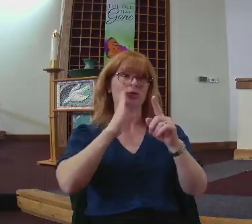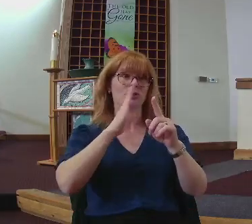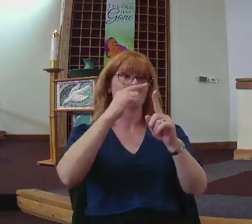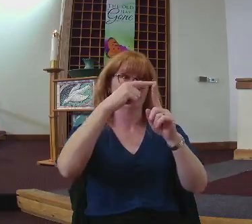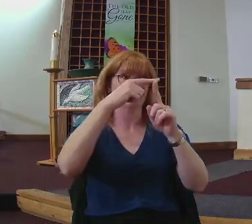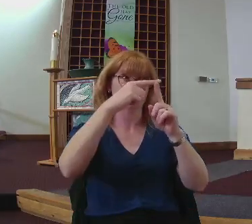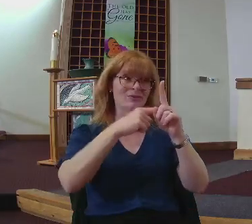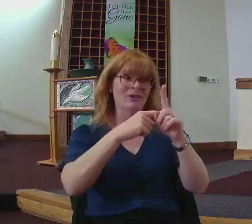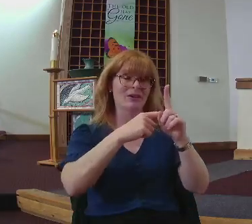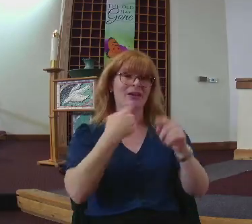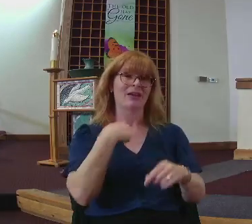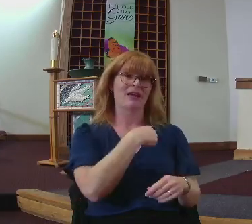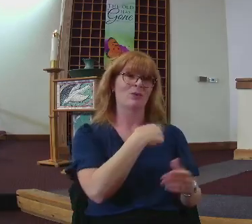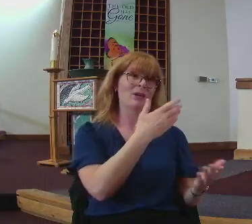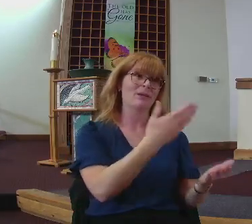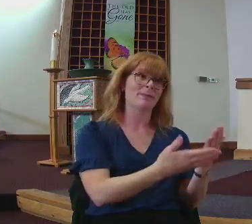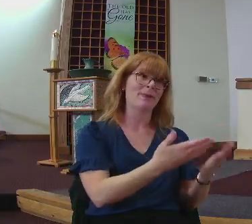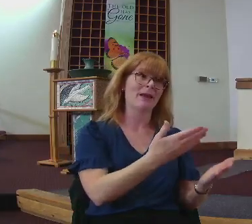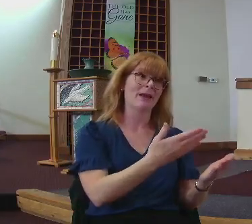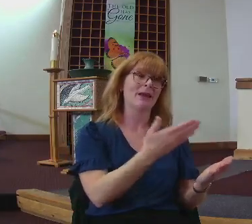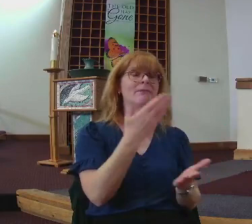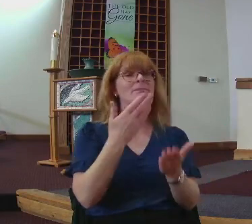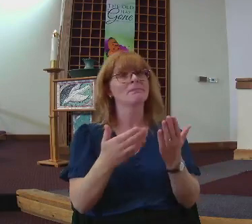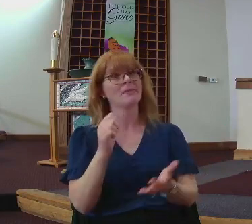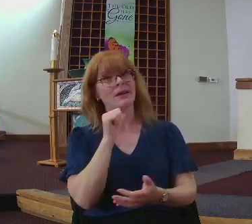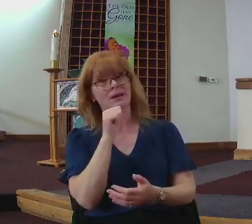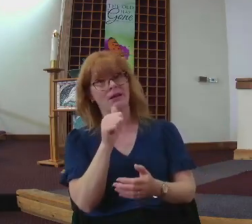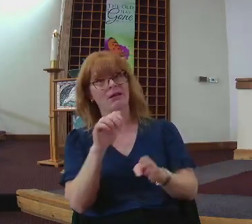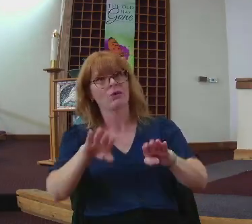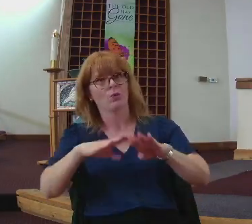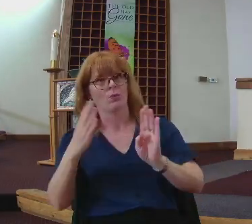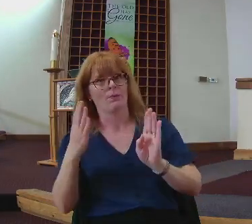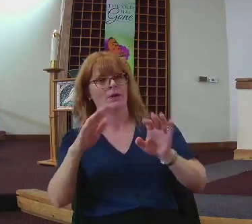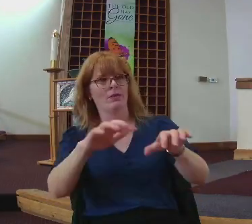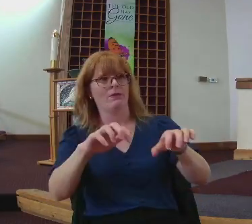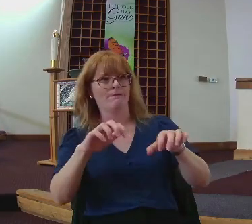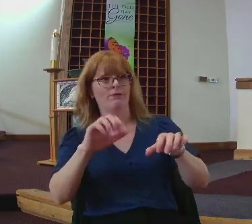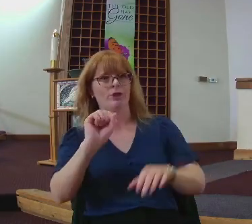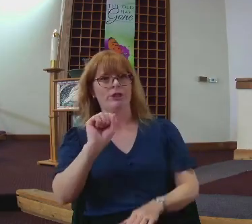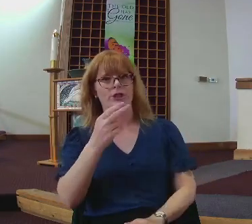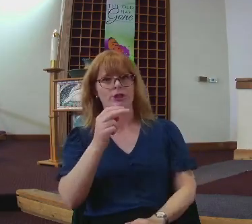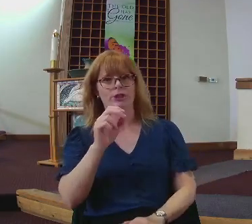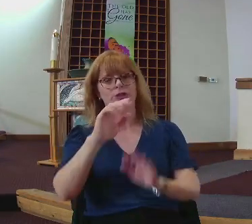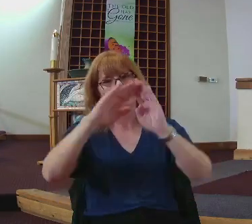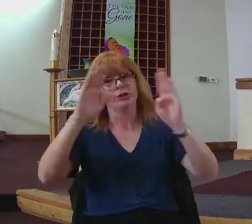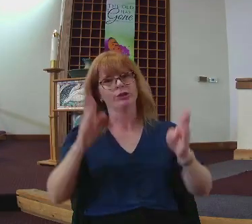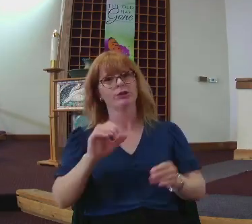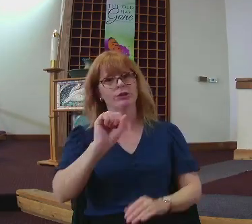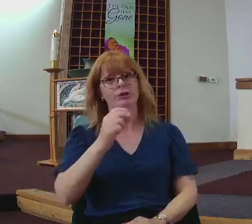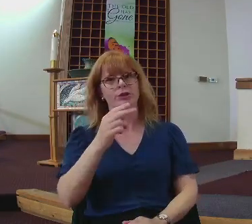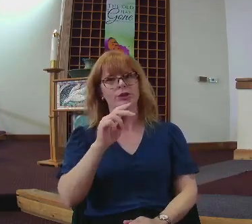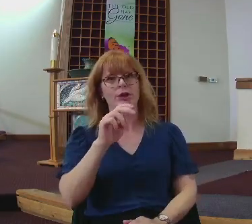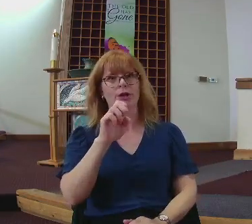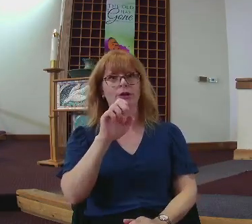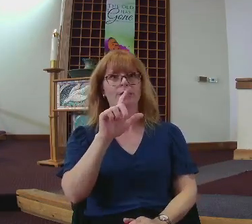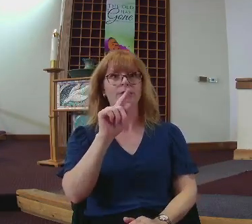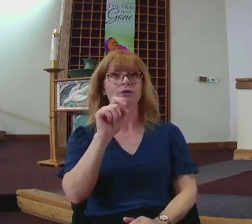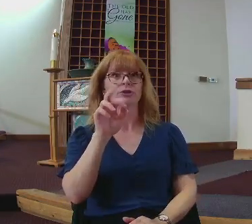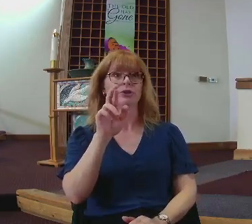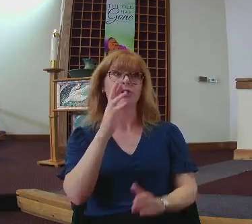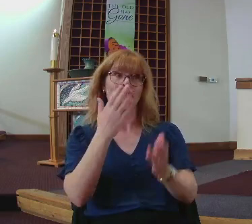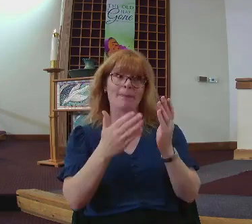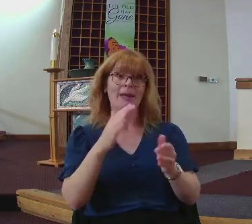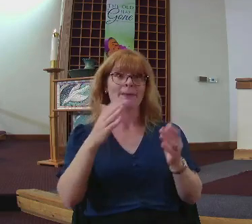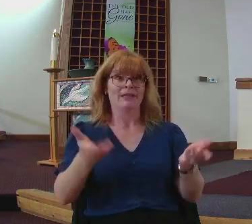may not, depending on the weather, be opening up a freeze shelter. And it looks like we may be opening up a shelter at